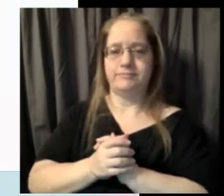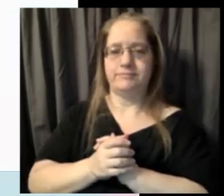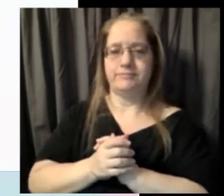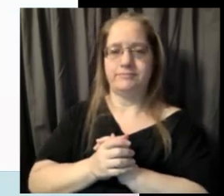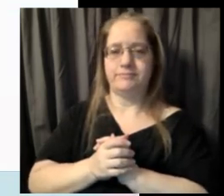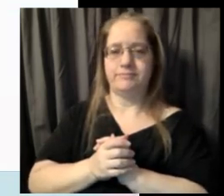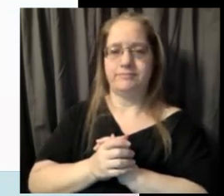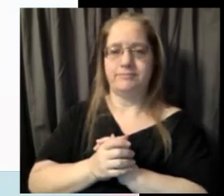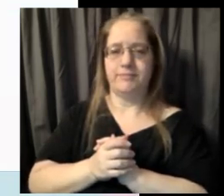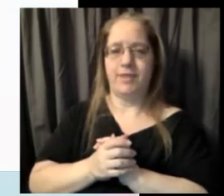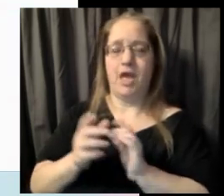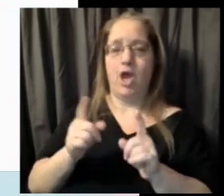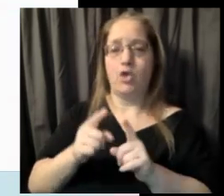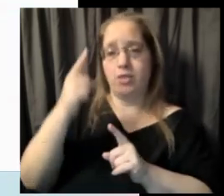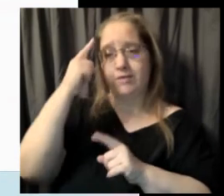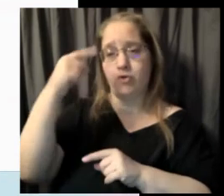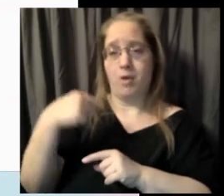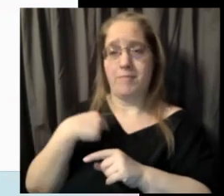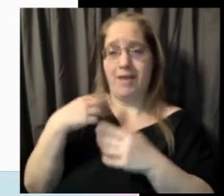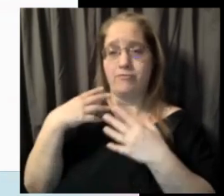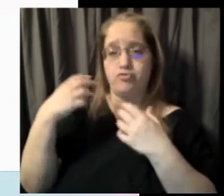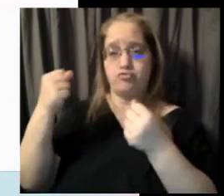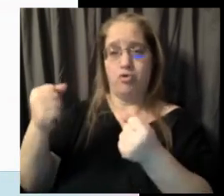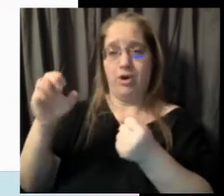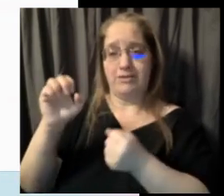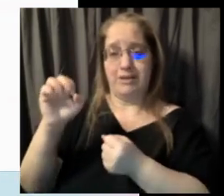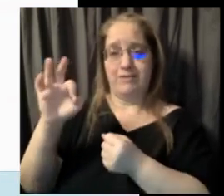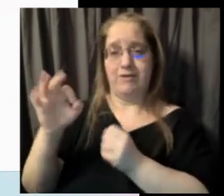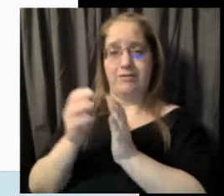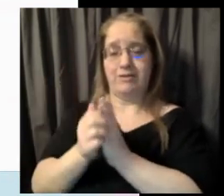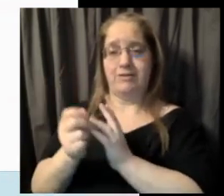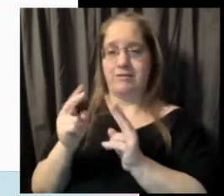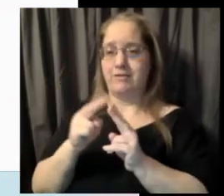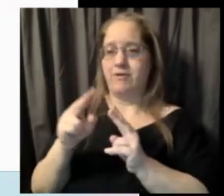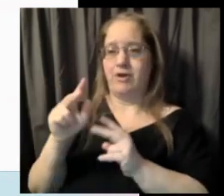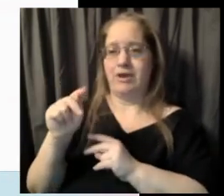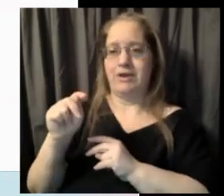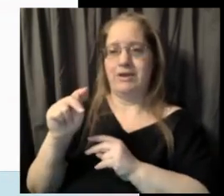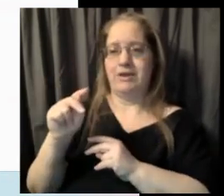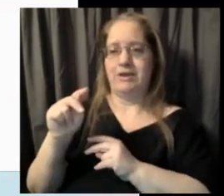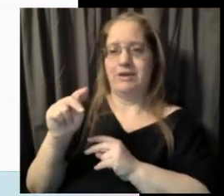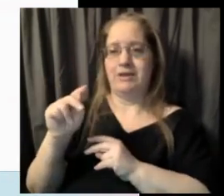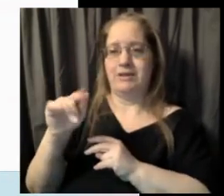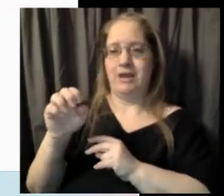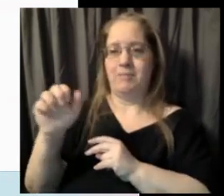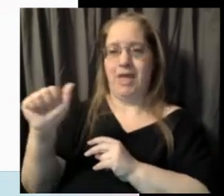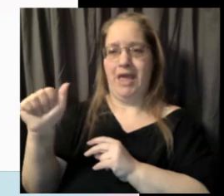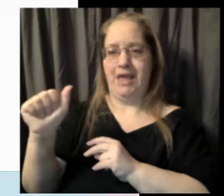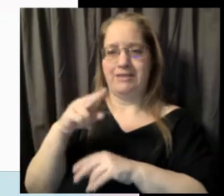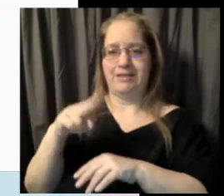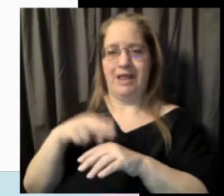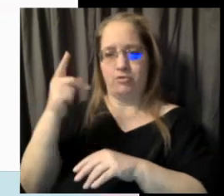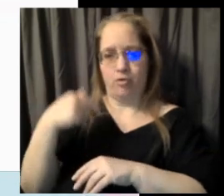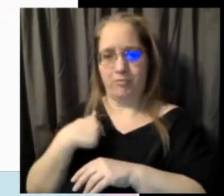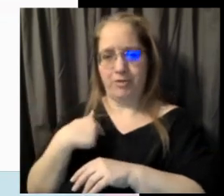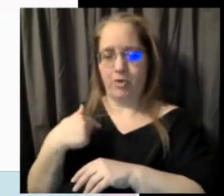I also think that, like, for me, I have really strong executive function skills. I just am very type A, and all of this comes very naturally to me. So